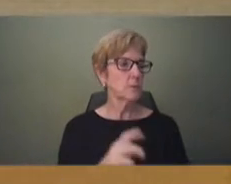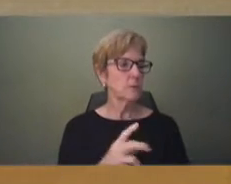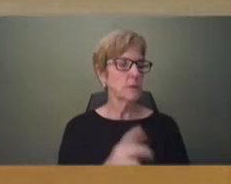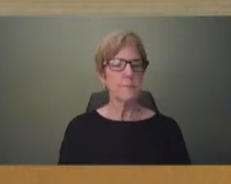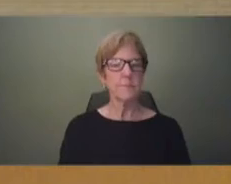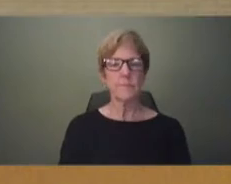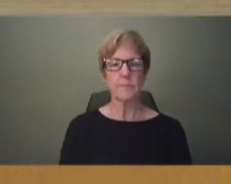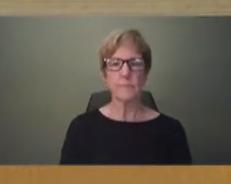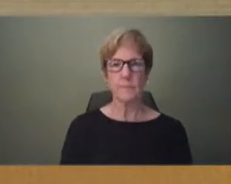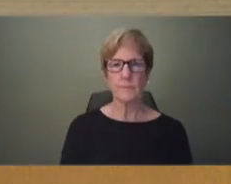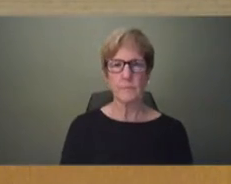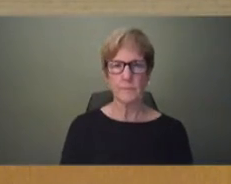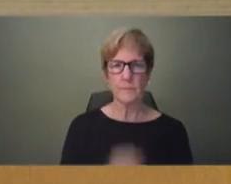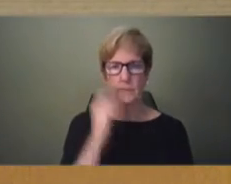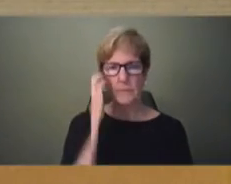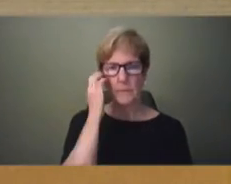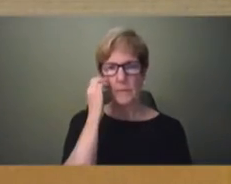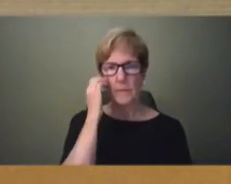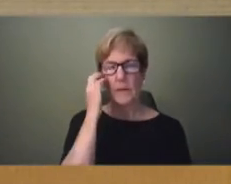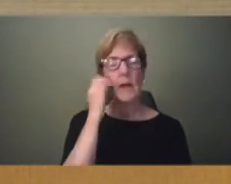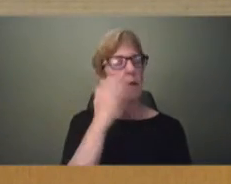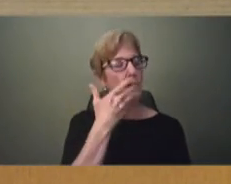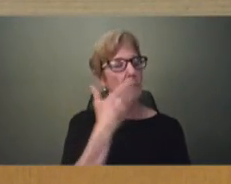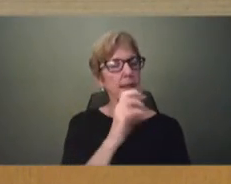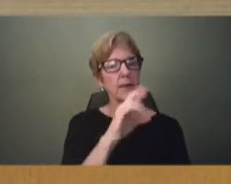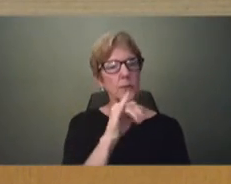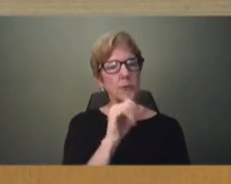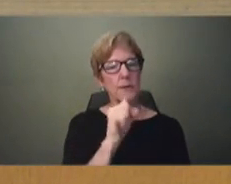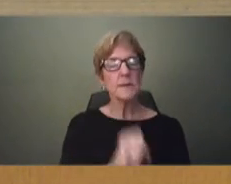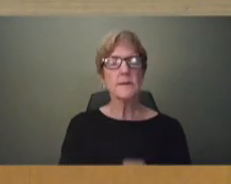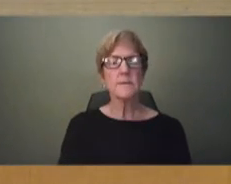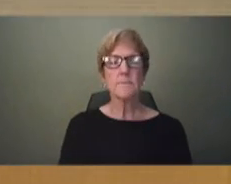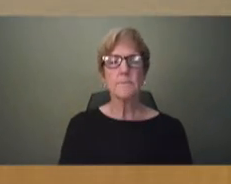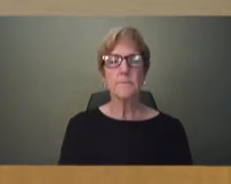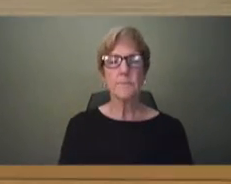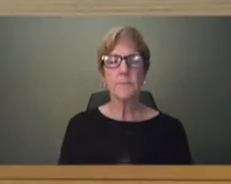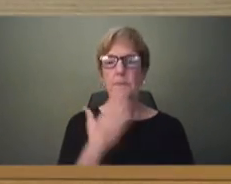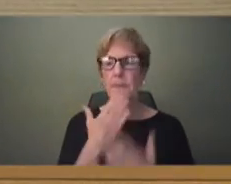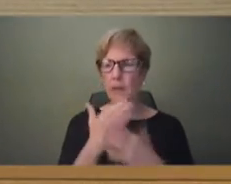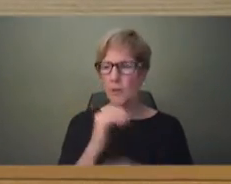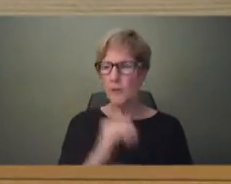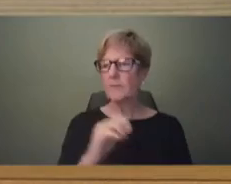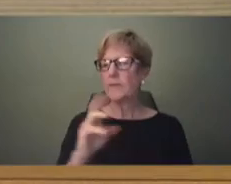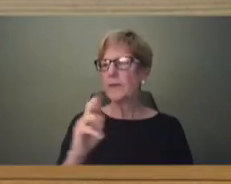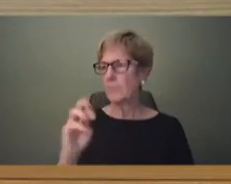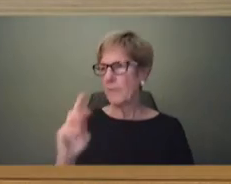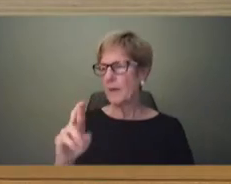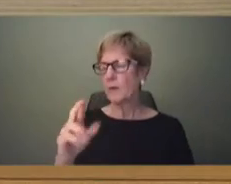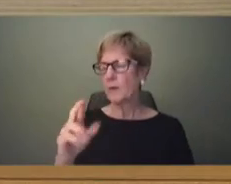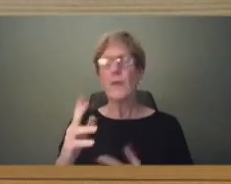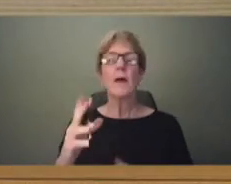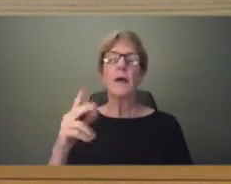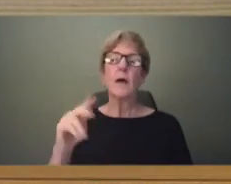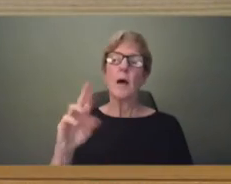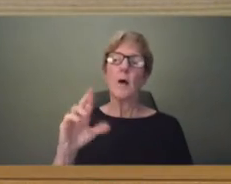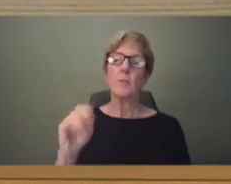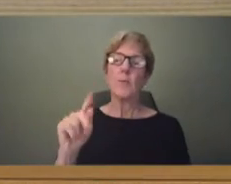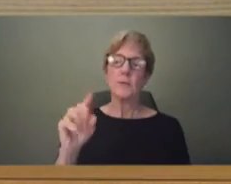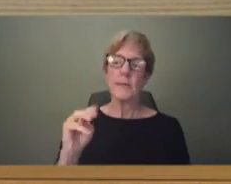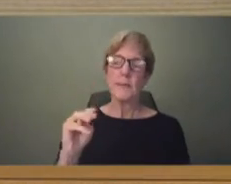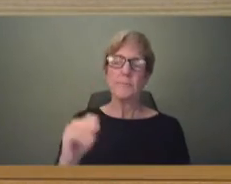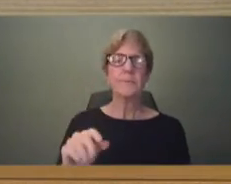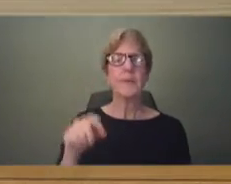there thank you Chris uh good evening mayor protim so this site is